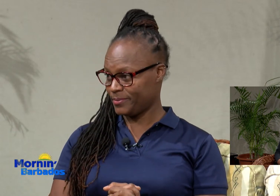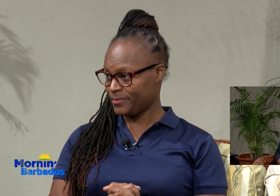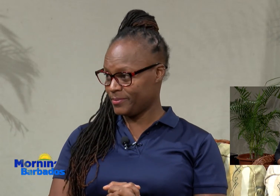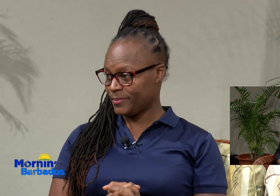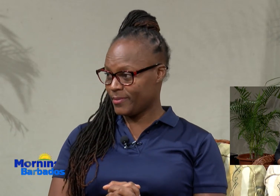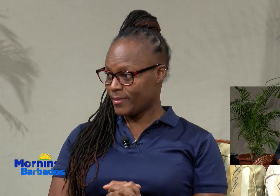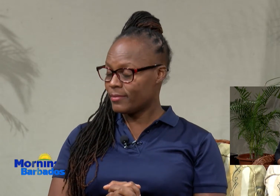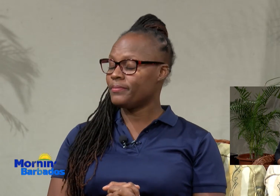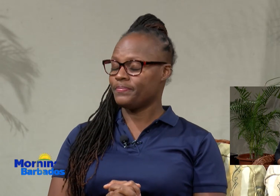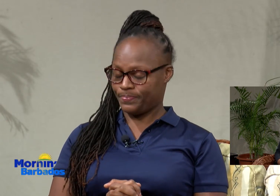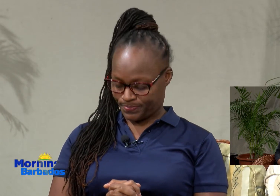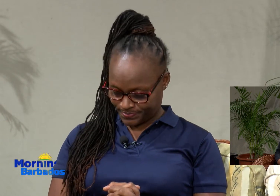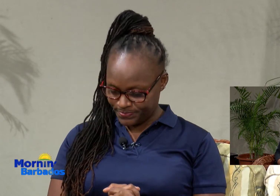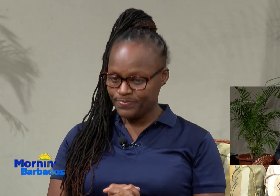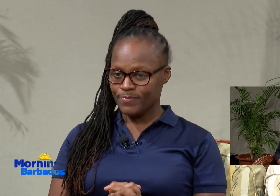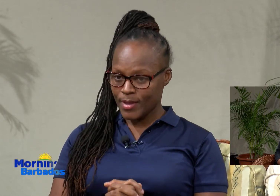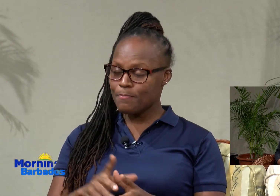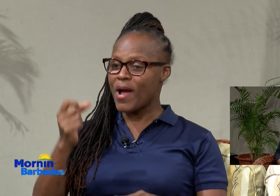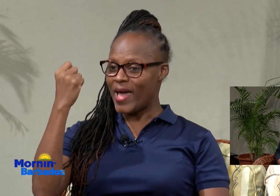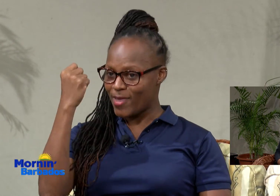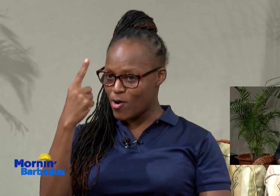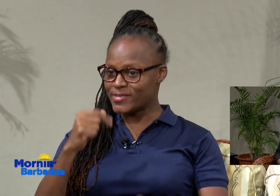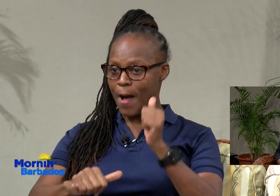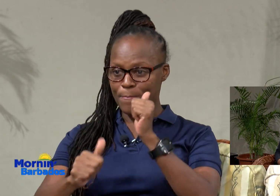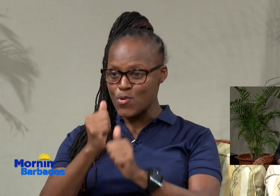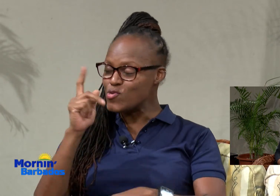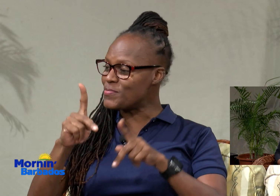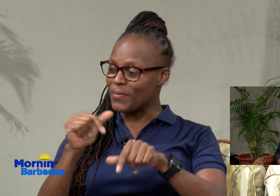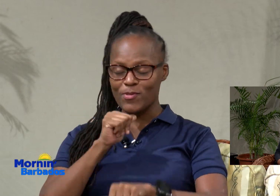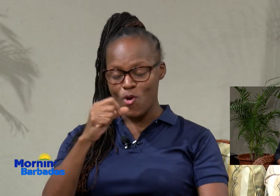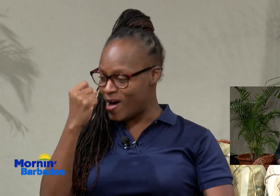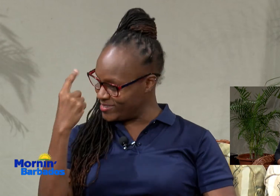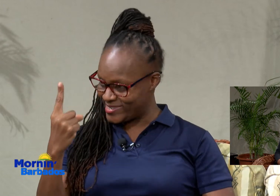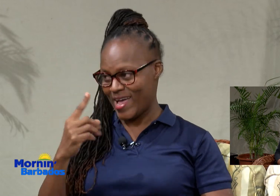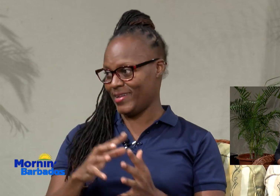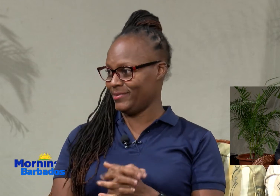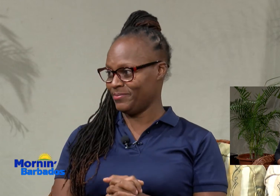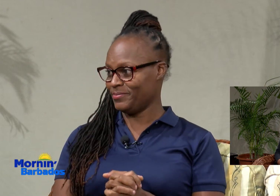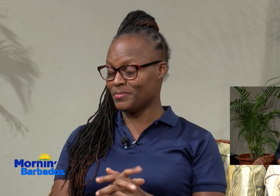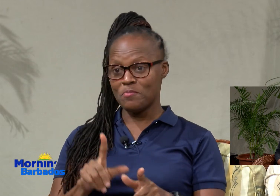They understand me when I speak. But I